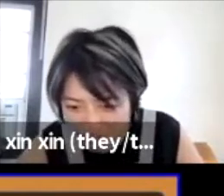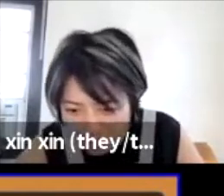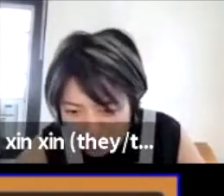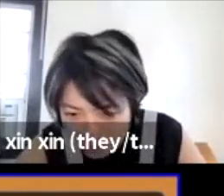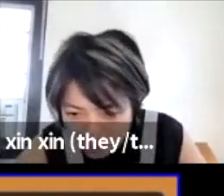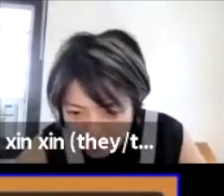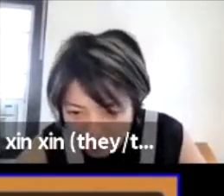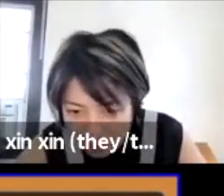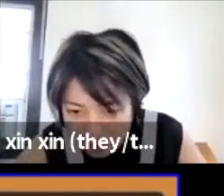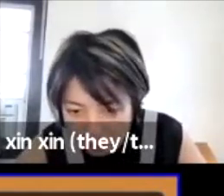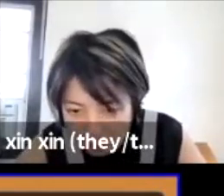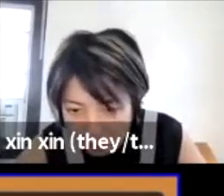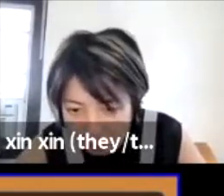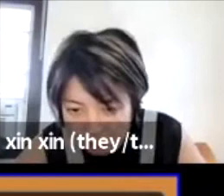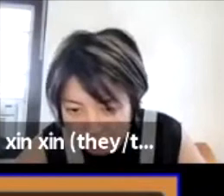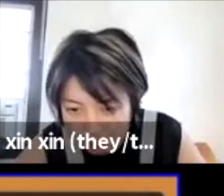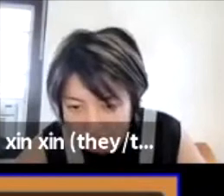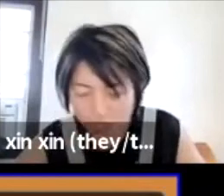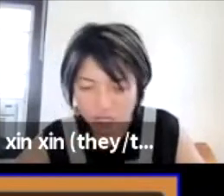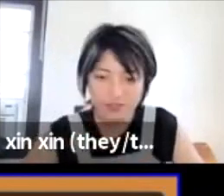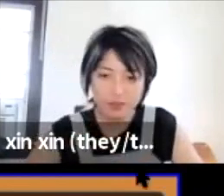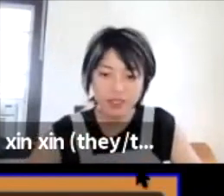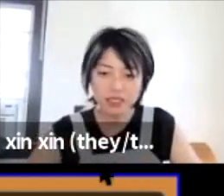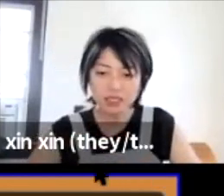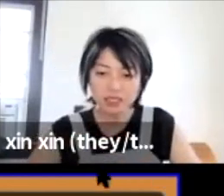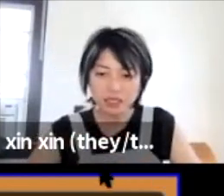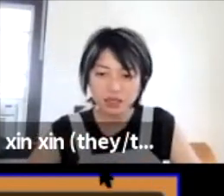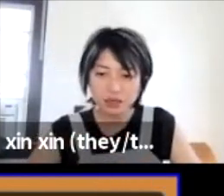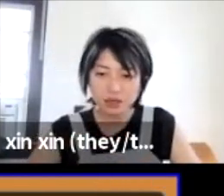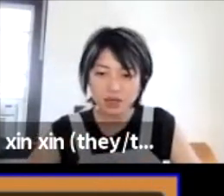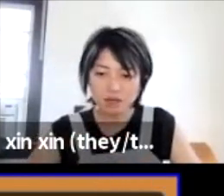to know when I can't really talk to everybody.